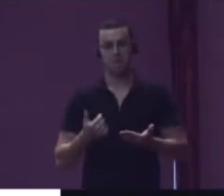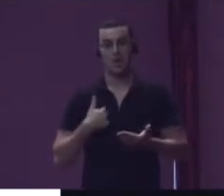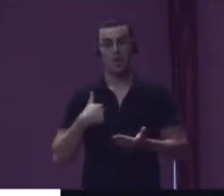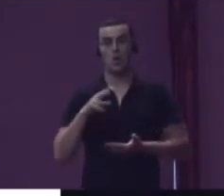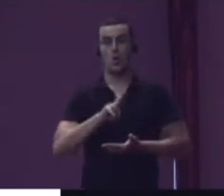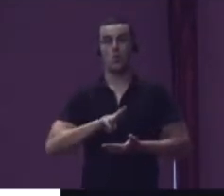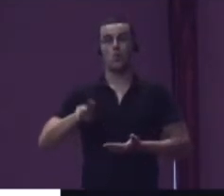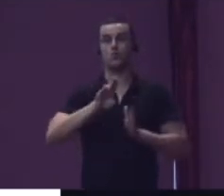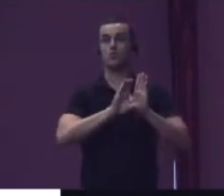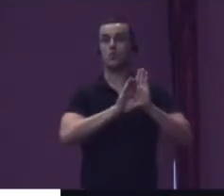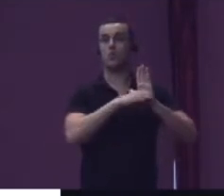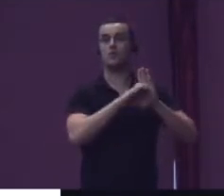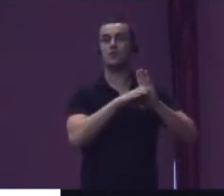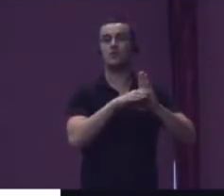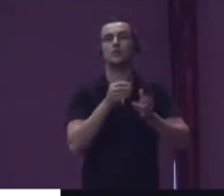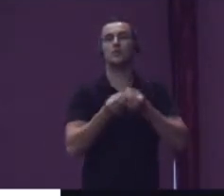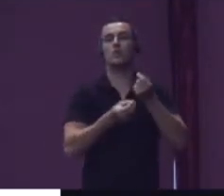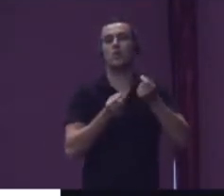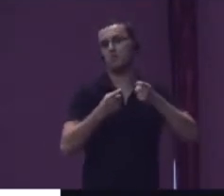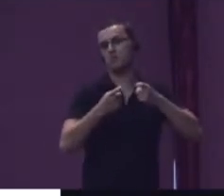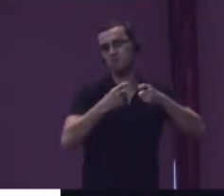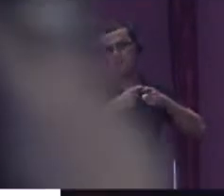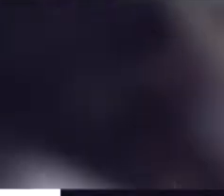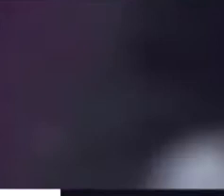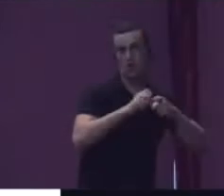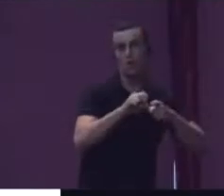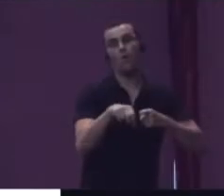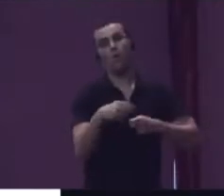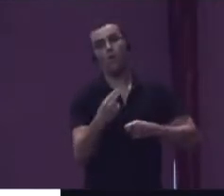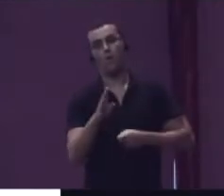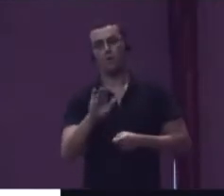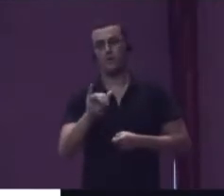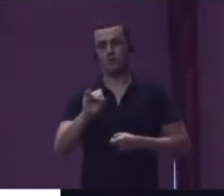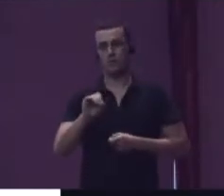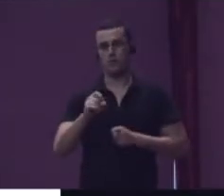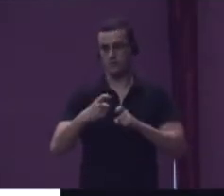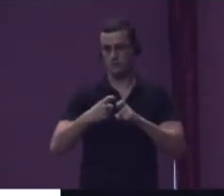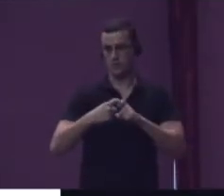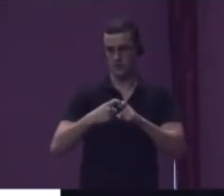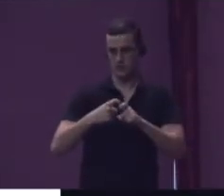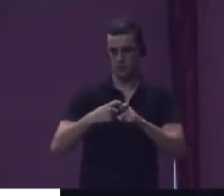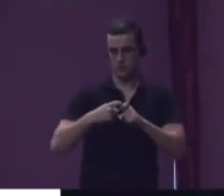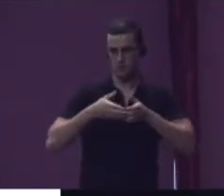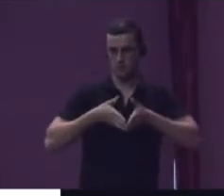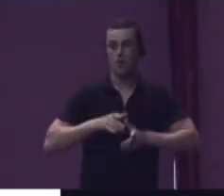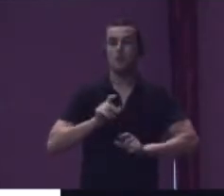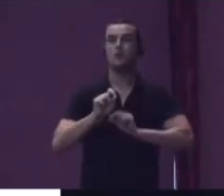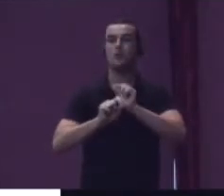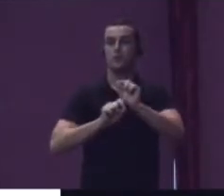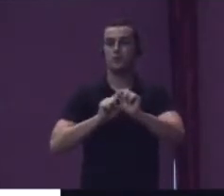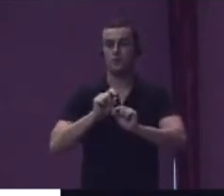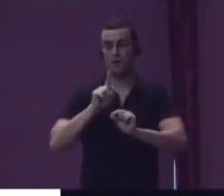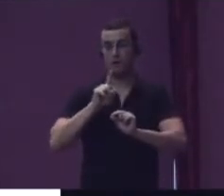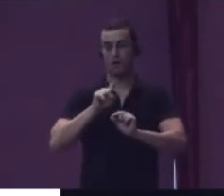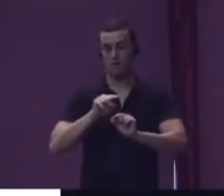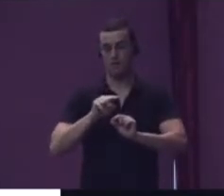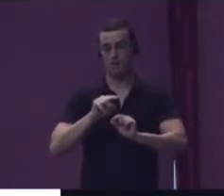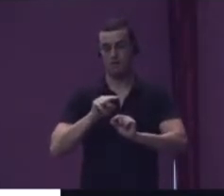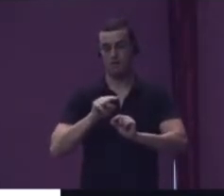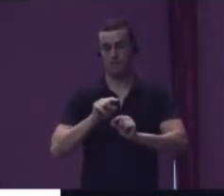or biomedicalization is where birth is viewed as